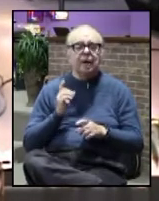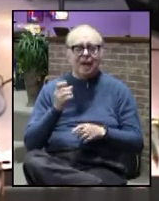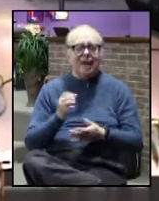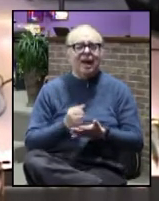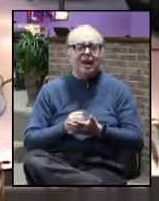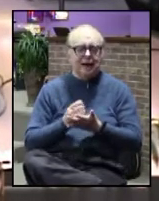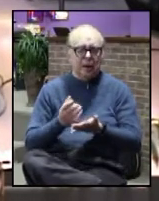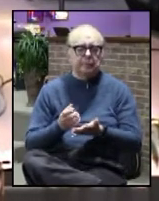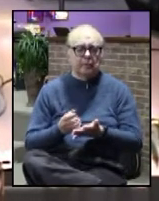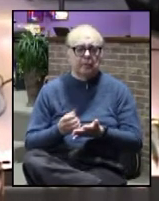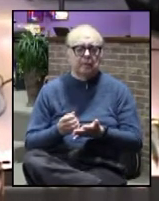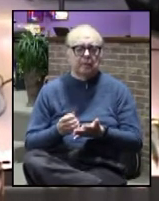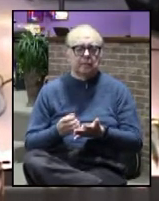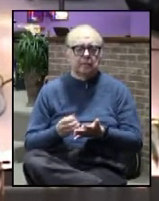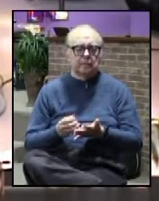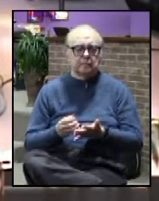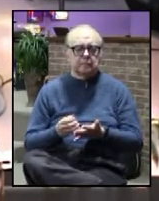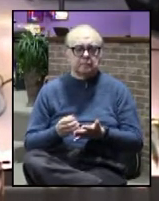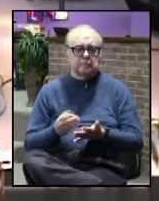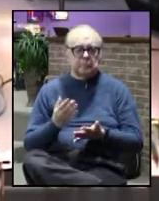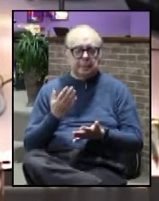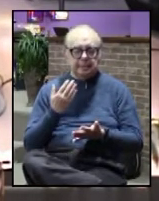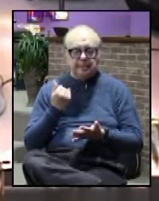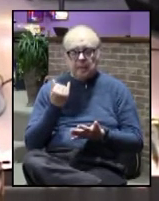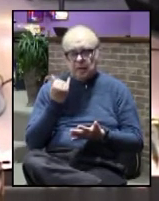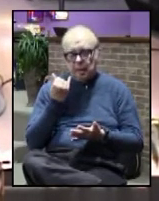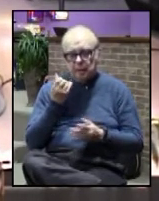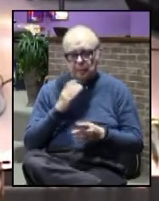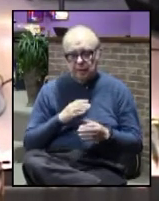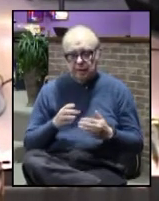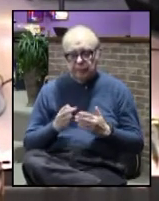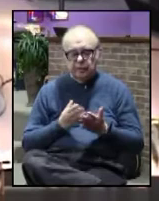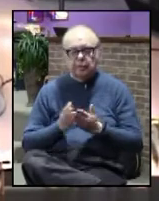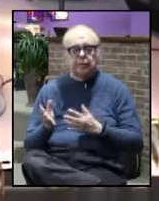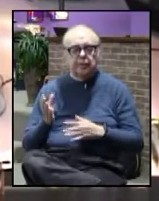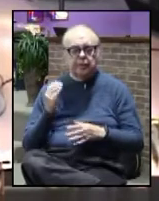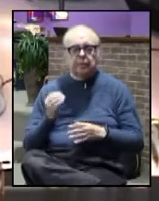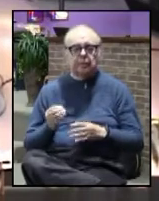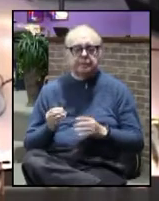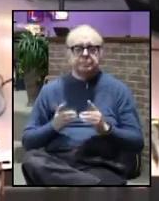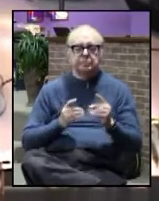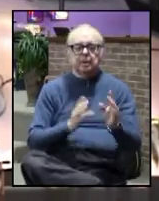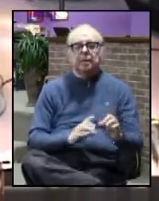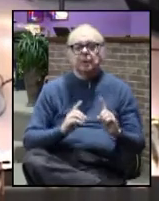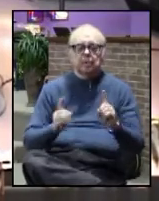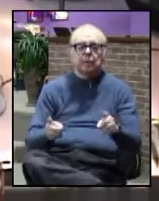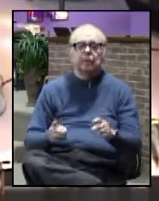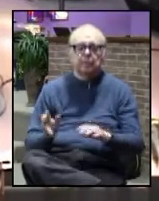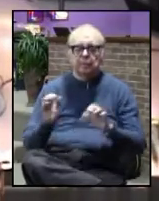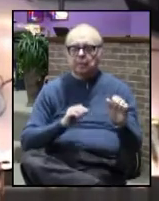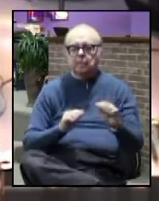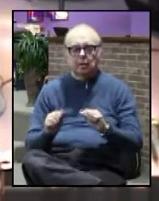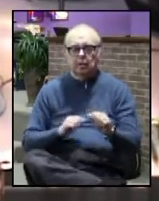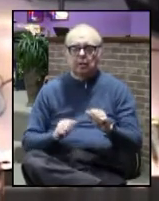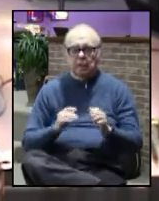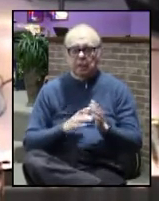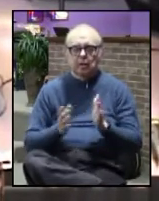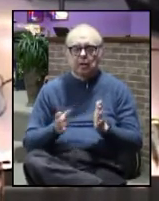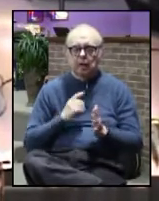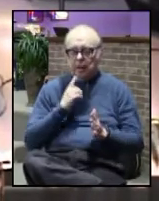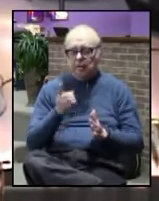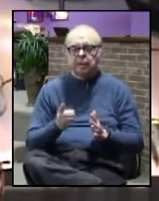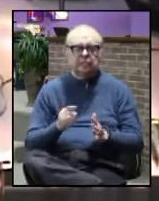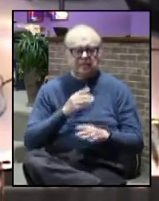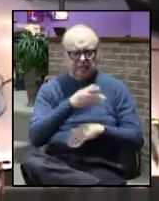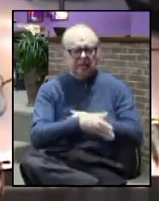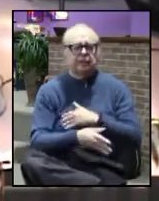If he doesn't, he will take you through it, and it'll be okay. Just like the disciples When they were going through the storm, Jesus said, I'll get you